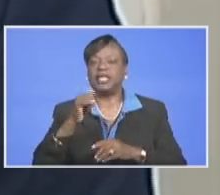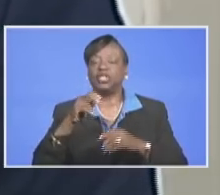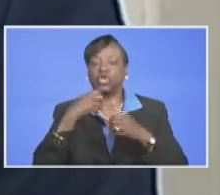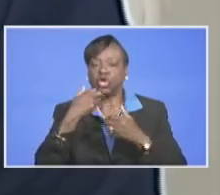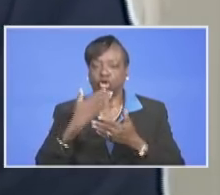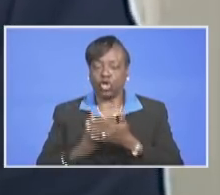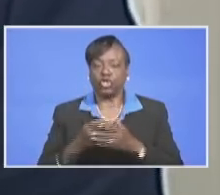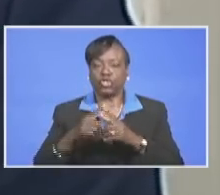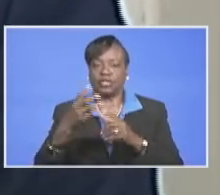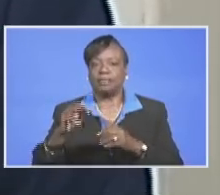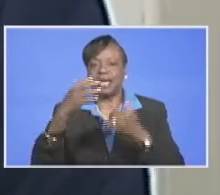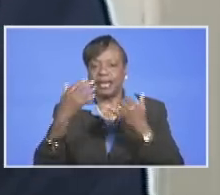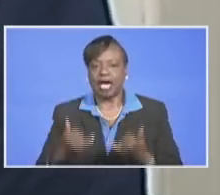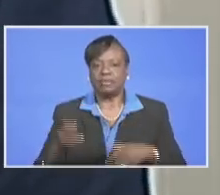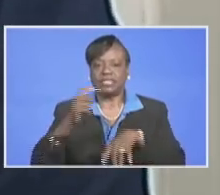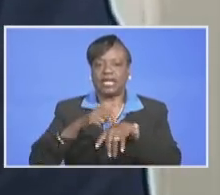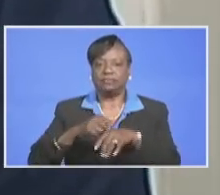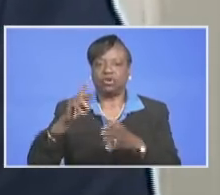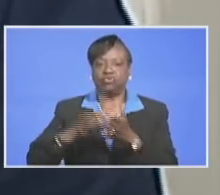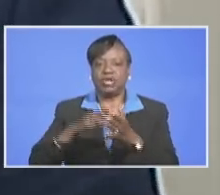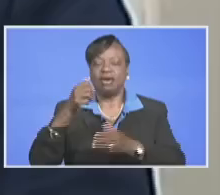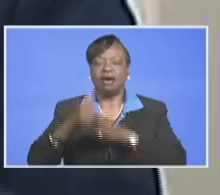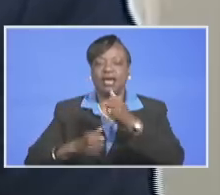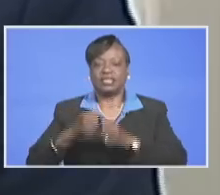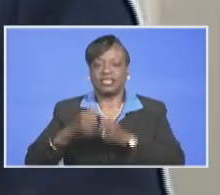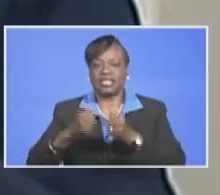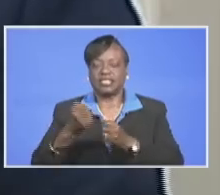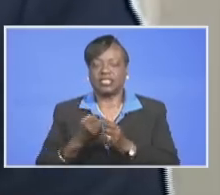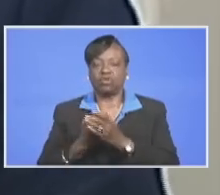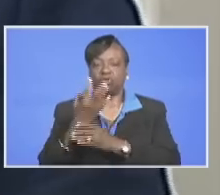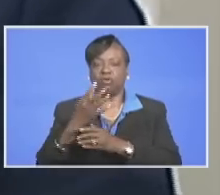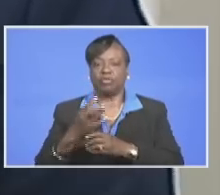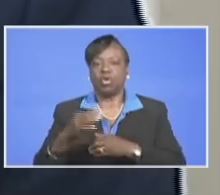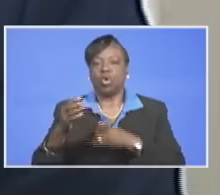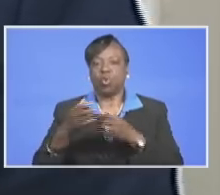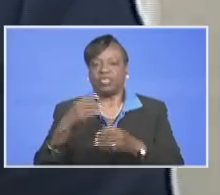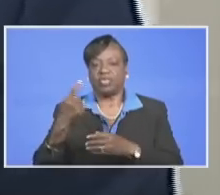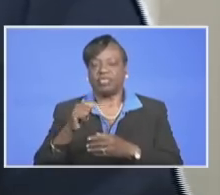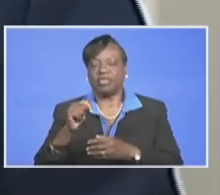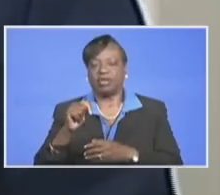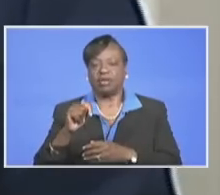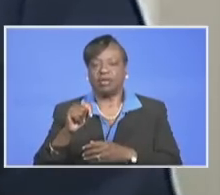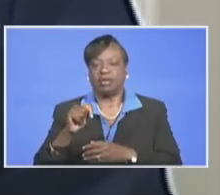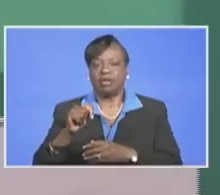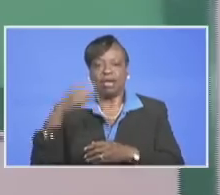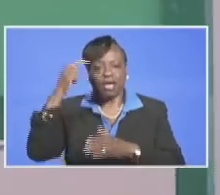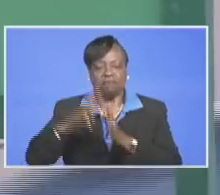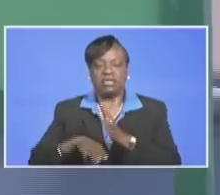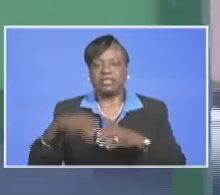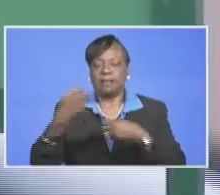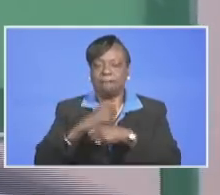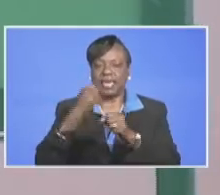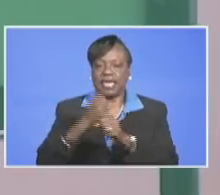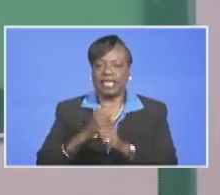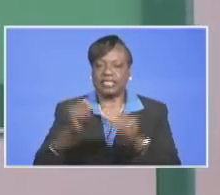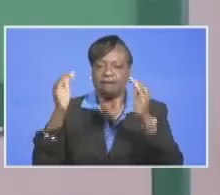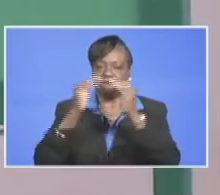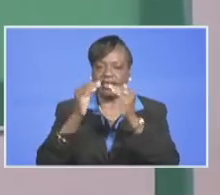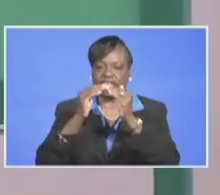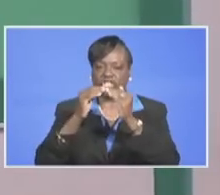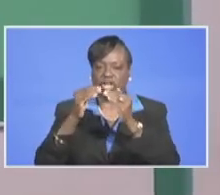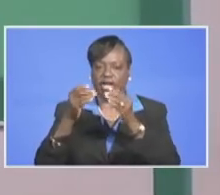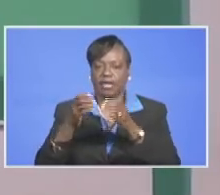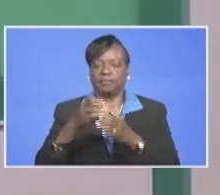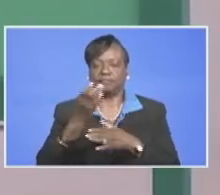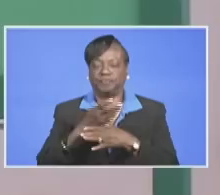to reassess, after all this incredible growth, whether the government is making its fair share from this industry. When the gaming industry was regularized